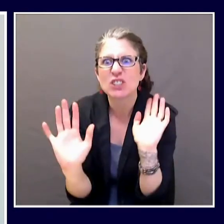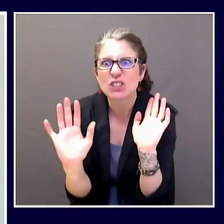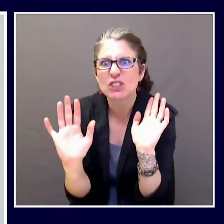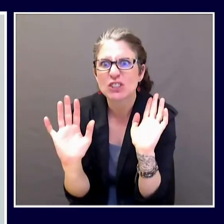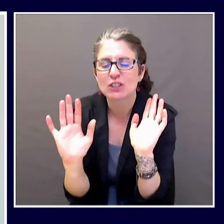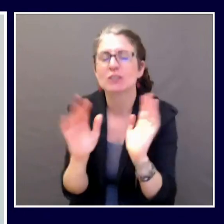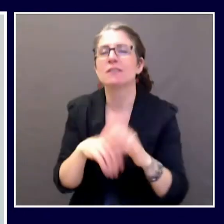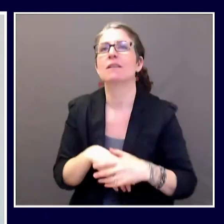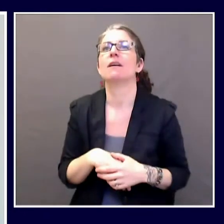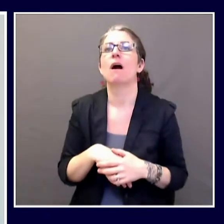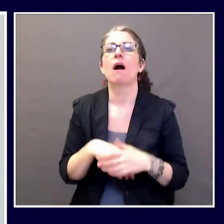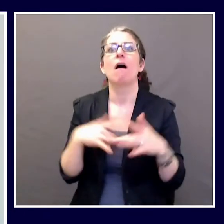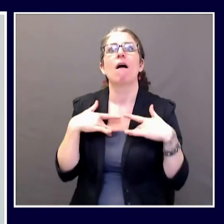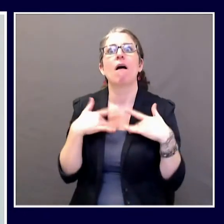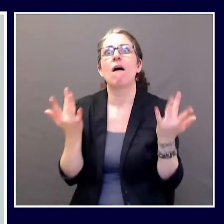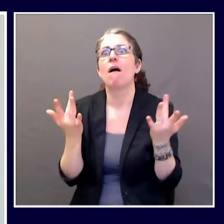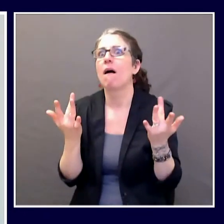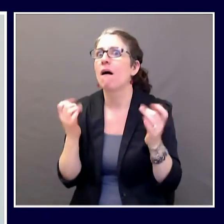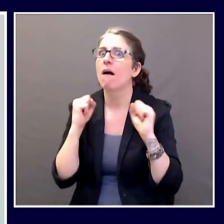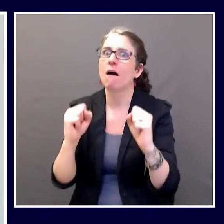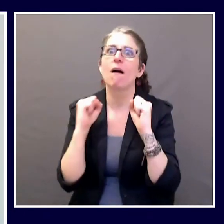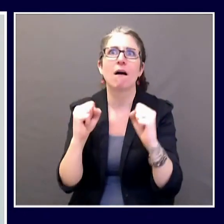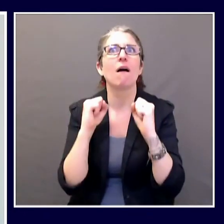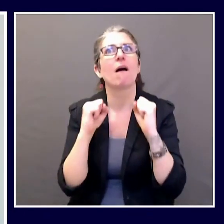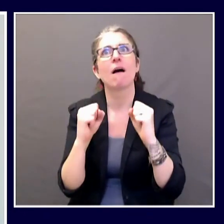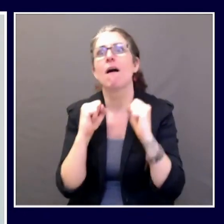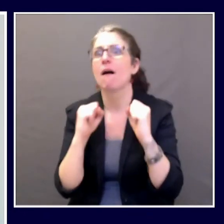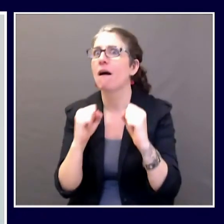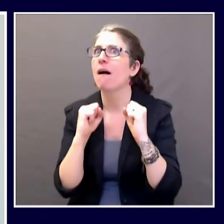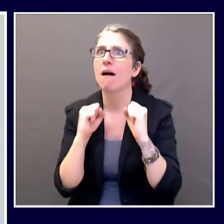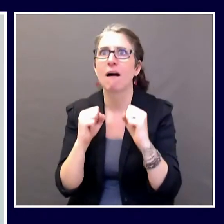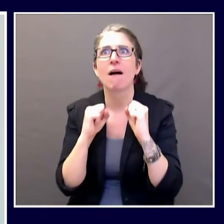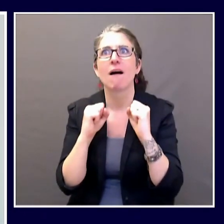the increased supply, we look forward to that day when we can have these